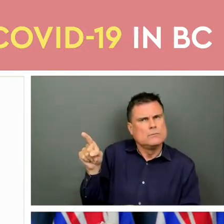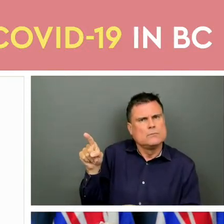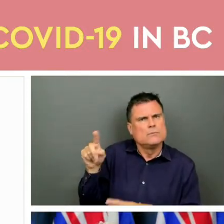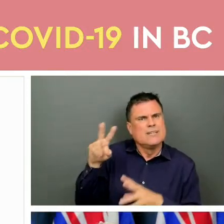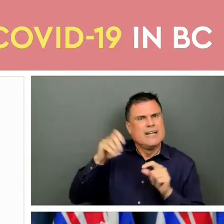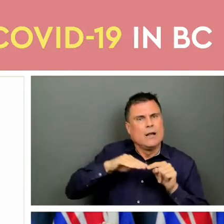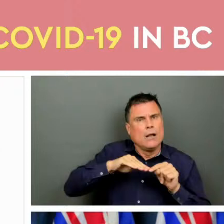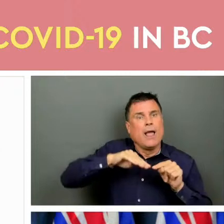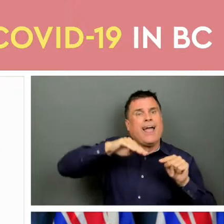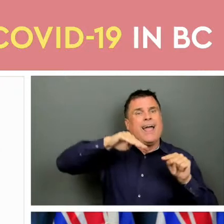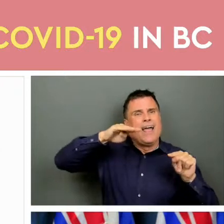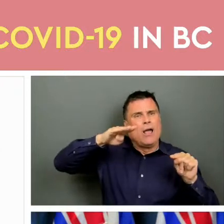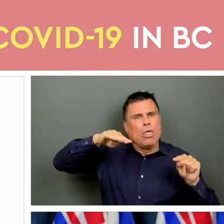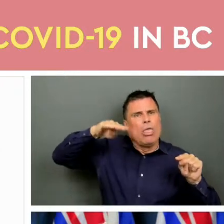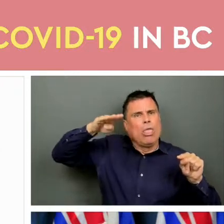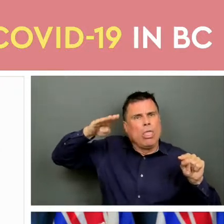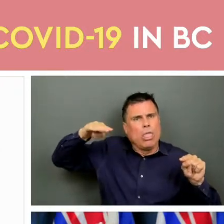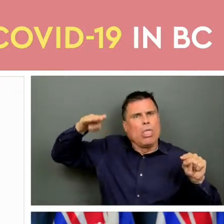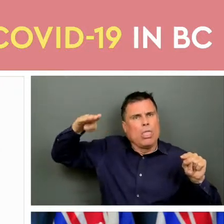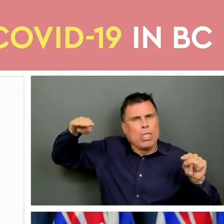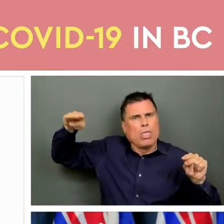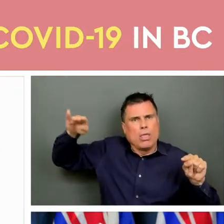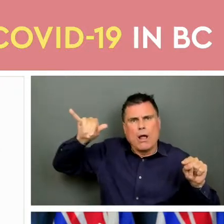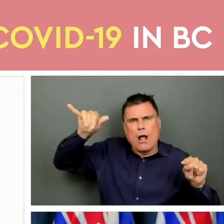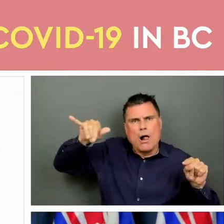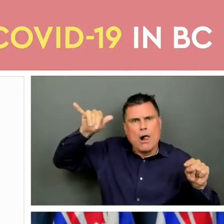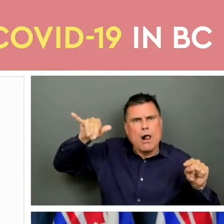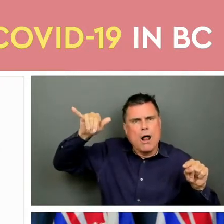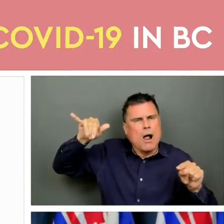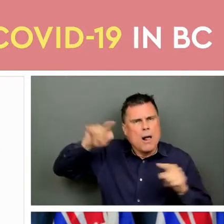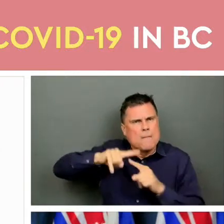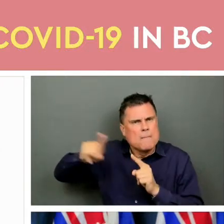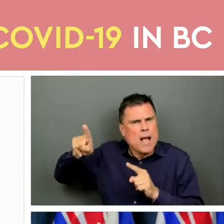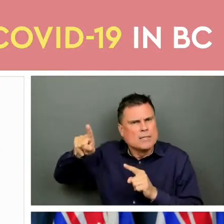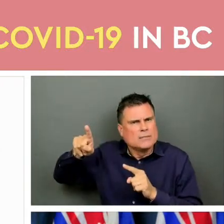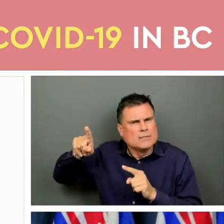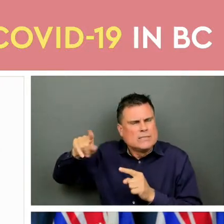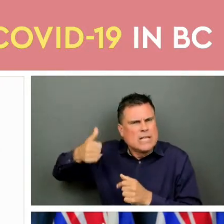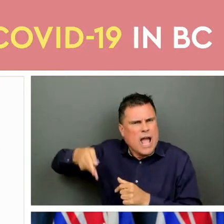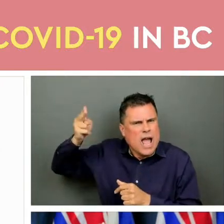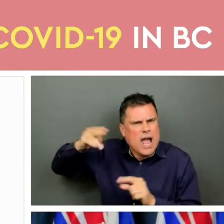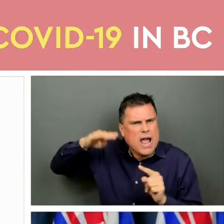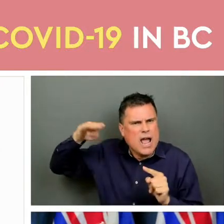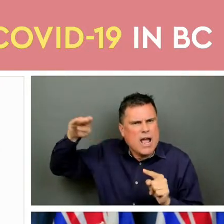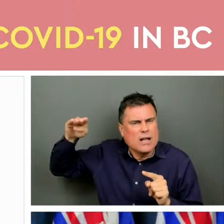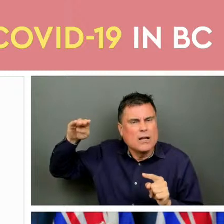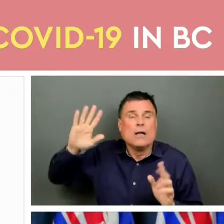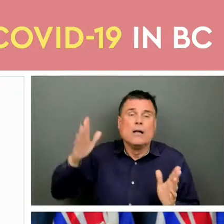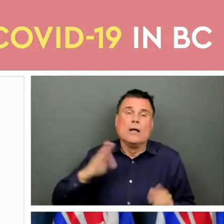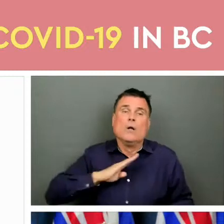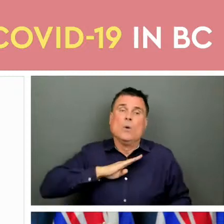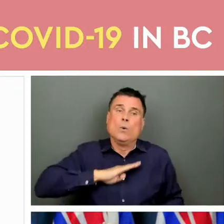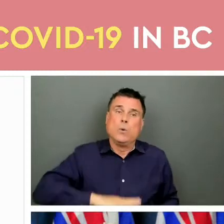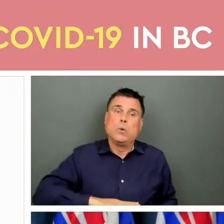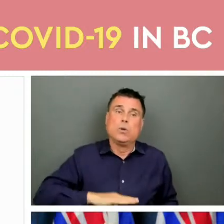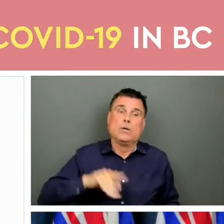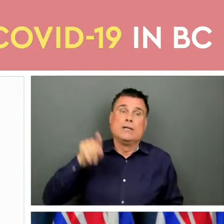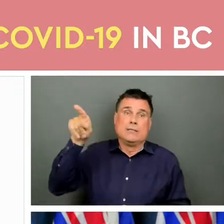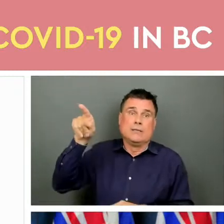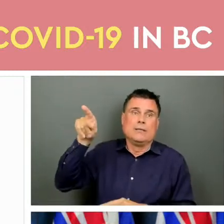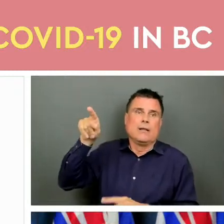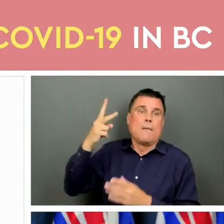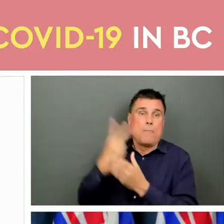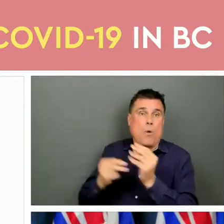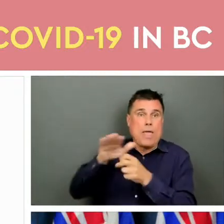time, even though the numbers are smaller. But thankfully, we've seen a dramatic decrease in both areas in the last few weeks,